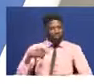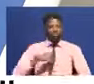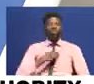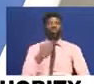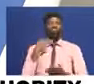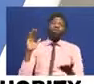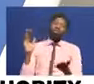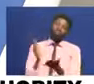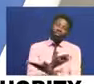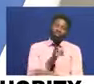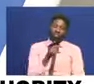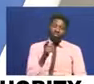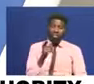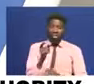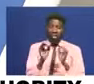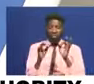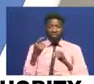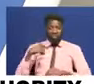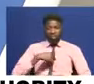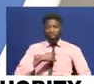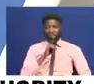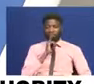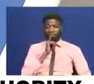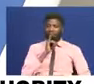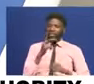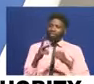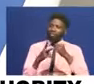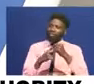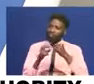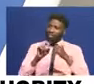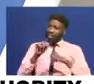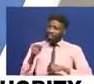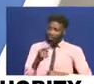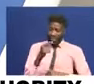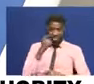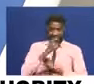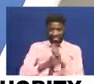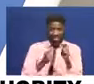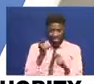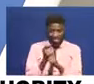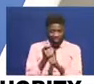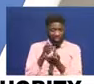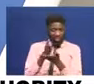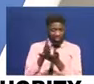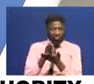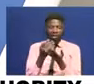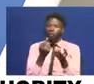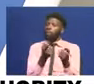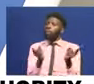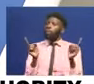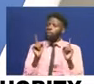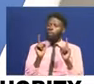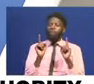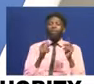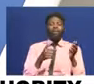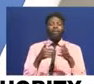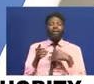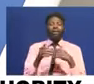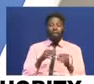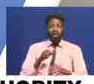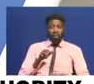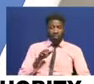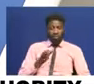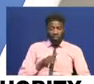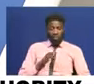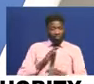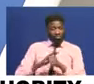we're going to pay 70,000 for this type of surgery, it is the same for everybody, whether it is the mamamboga in the street, whether it's His Excellency the